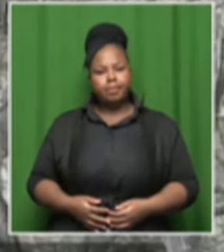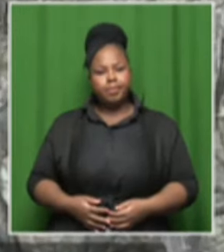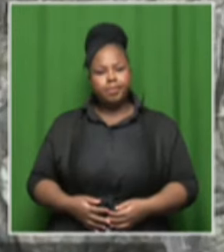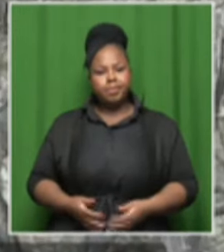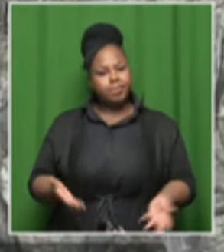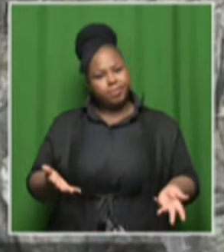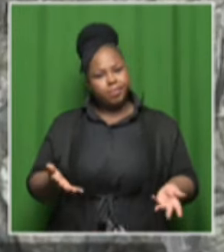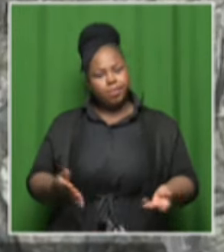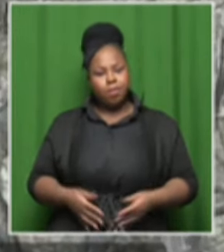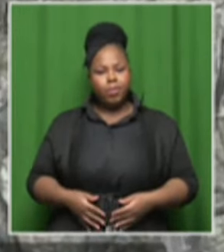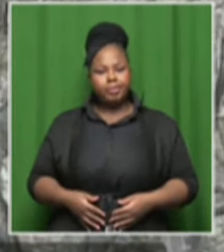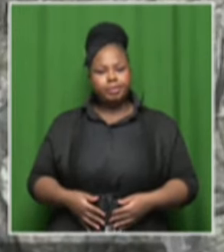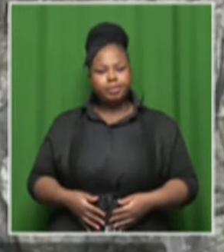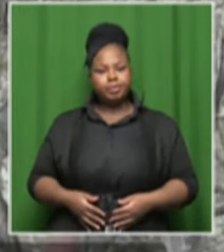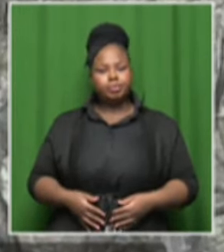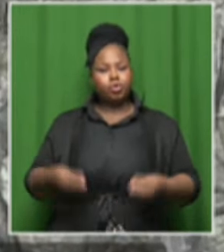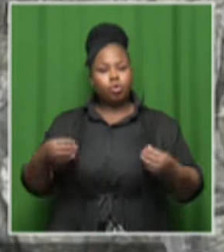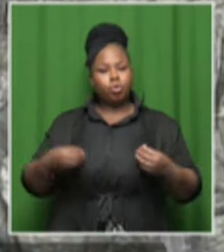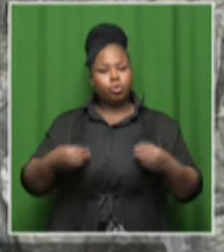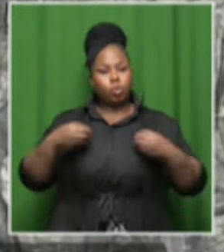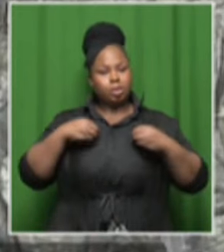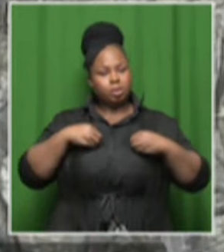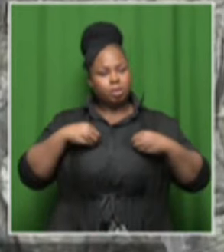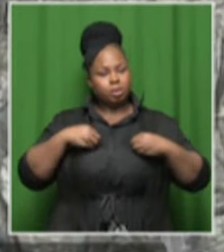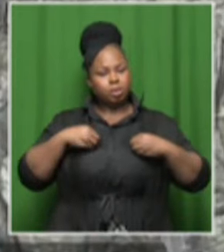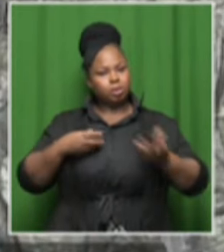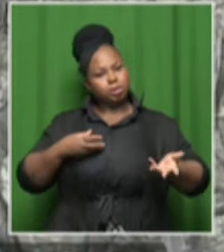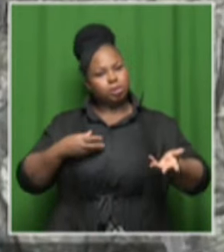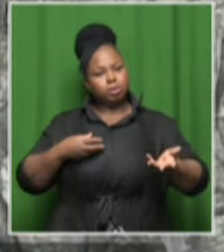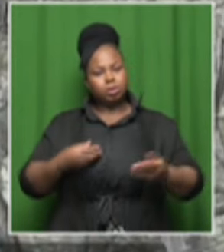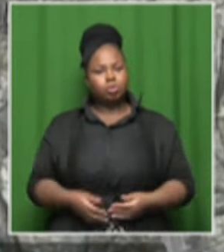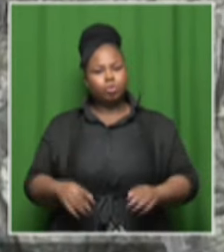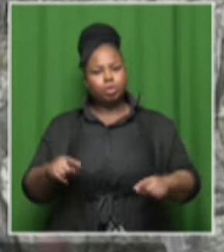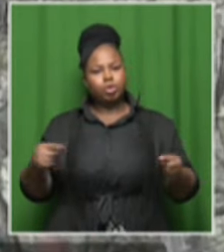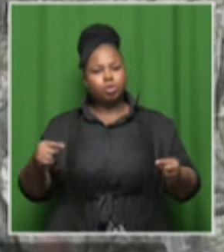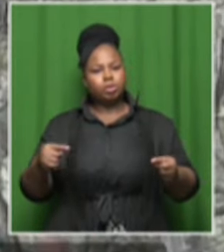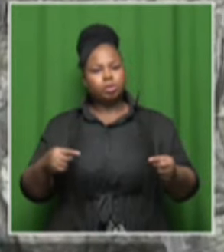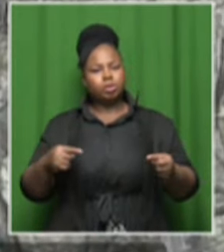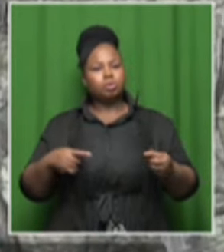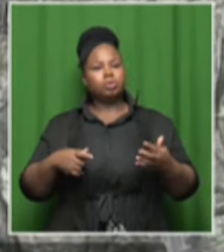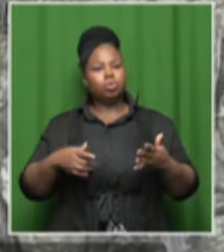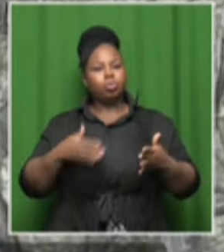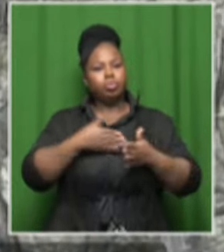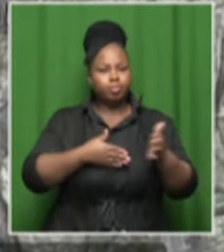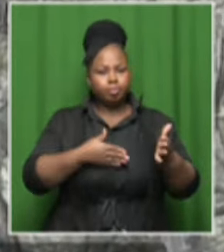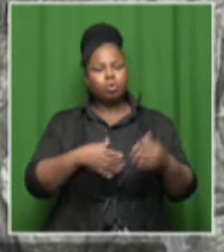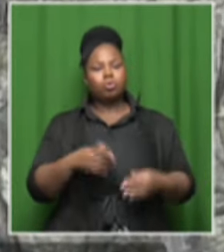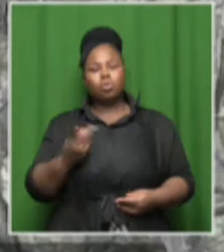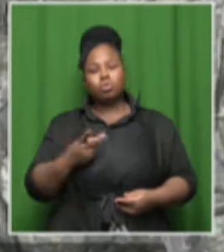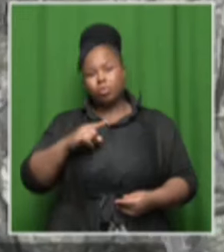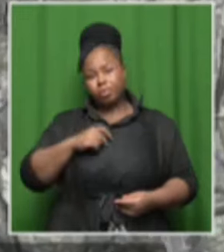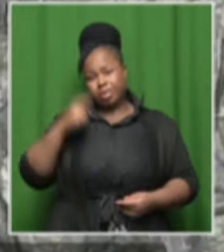for you. But locking your digital assets isn't always that sort of obvious as we think about it. And there, I think